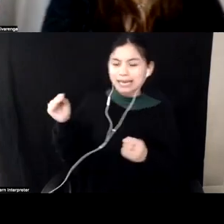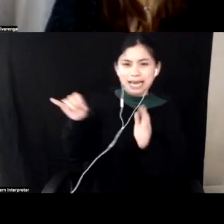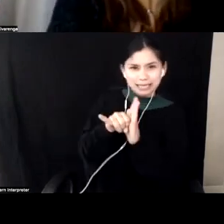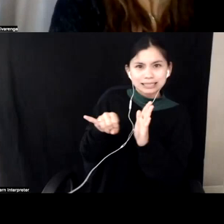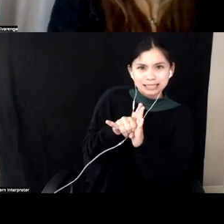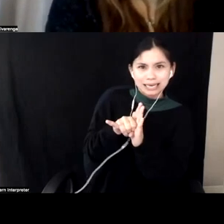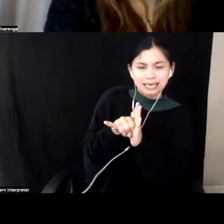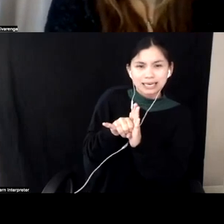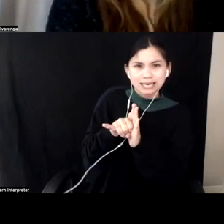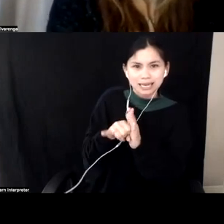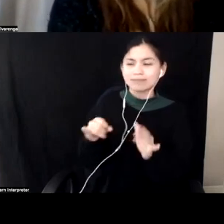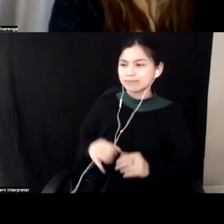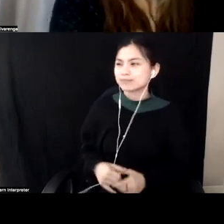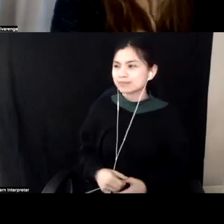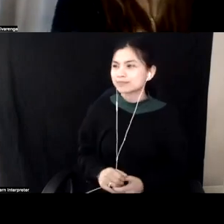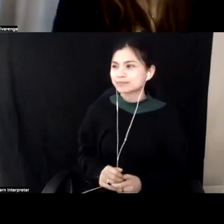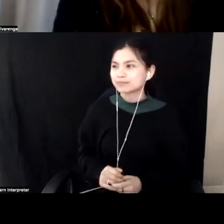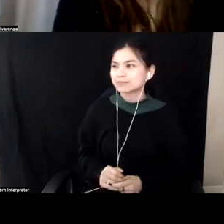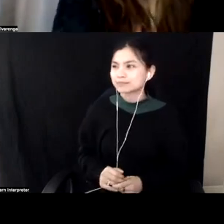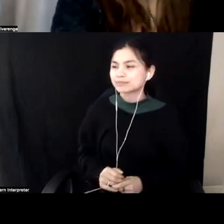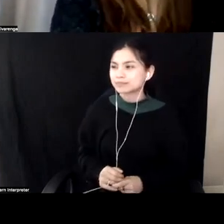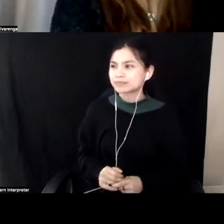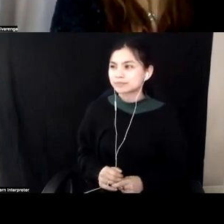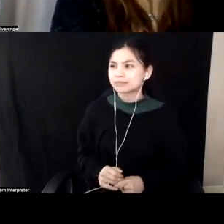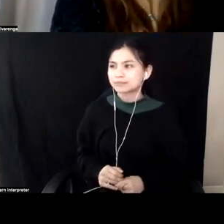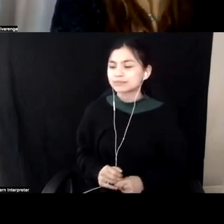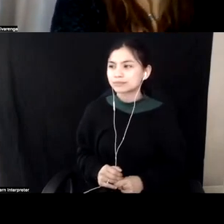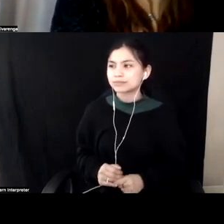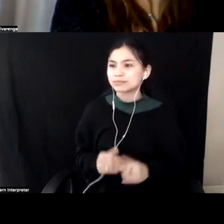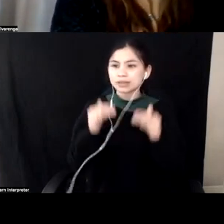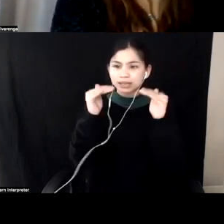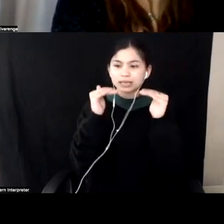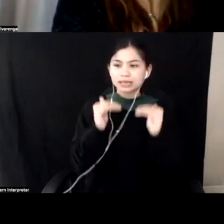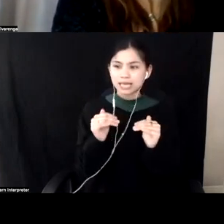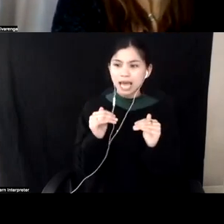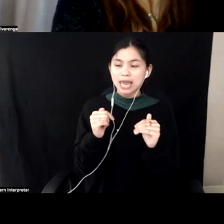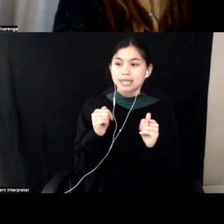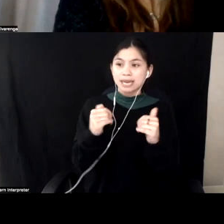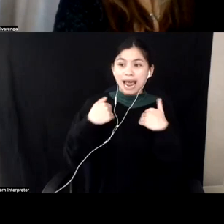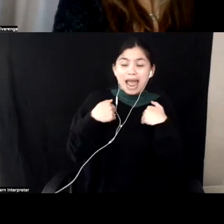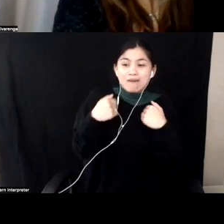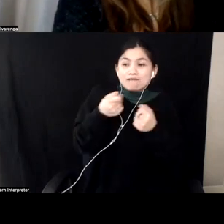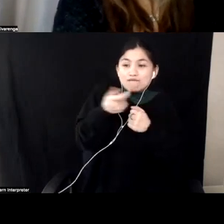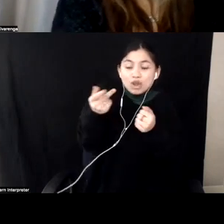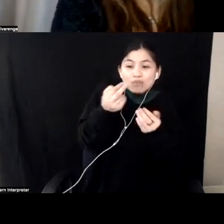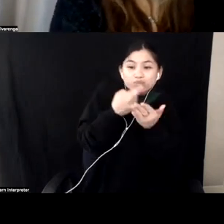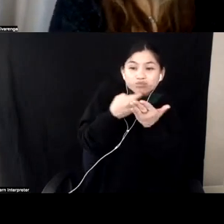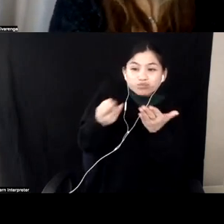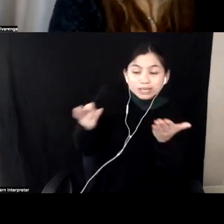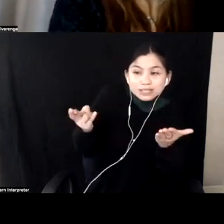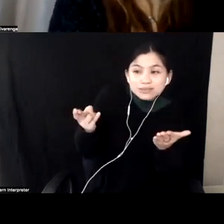their self-worth. And then I want to leave you with some